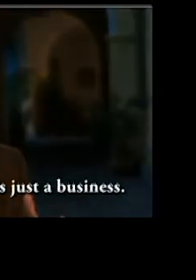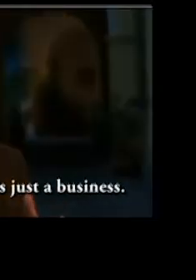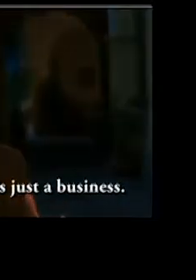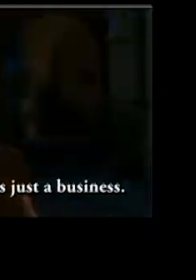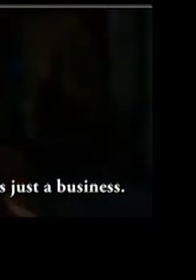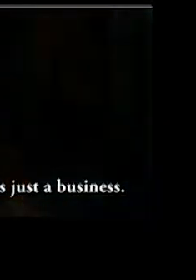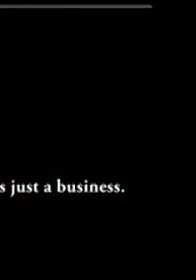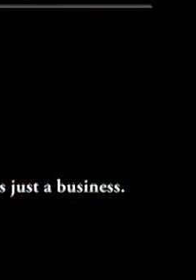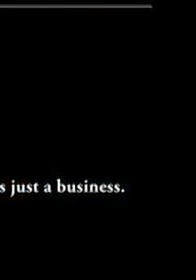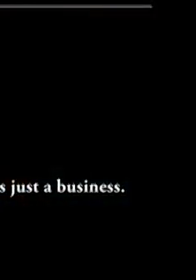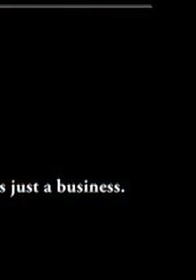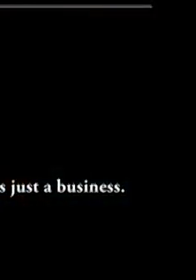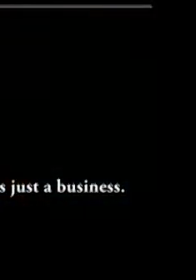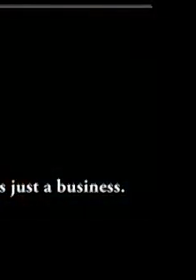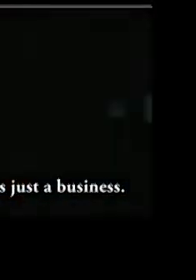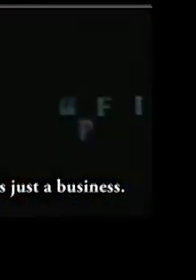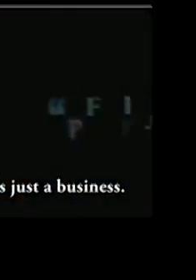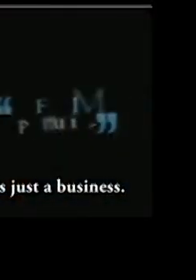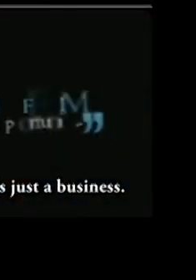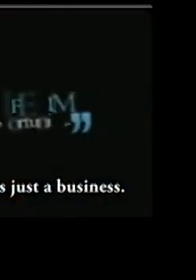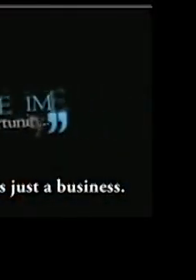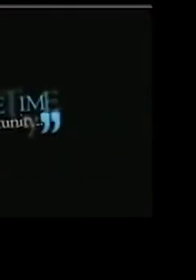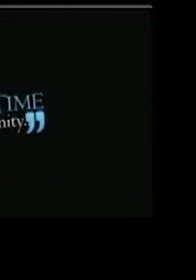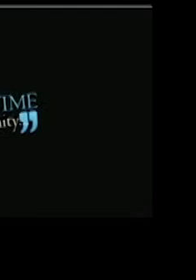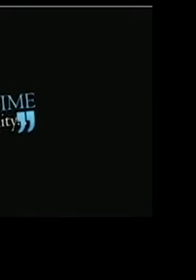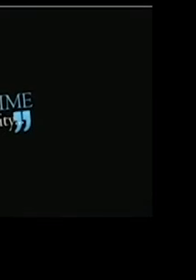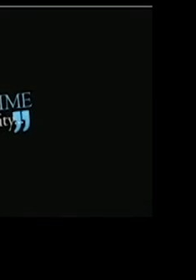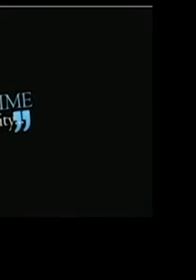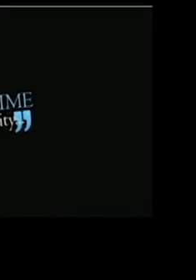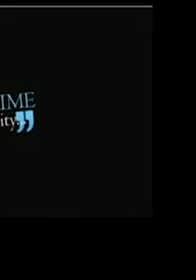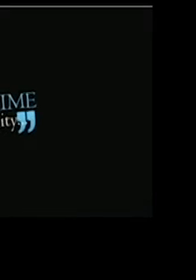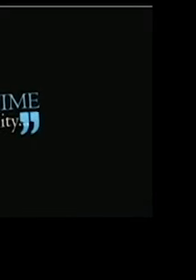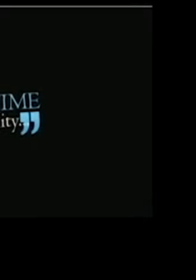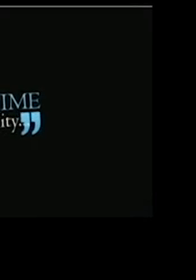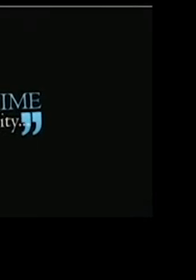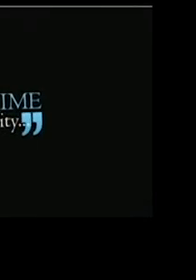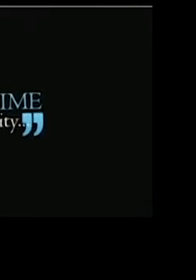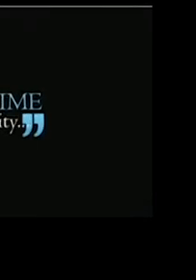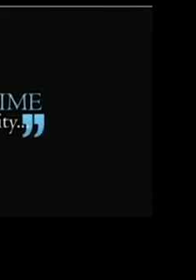but value that transcends just a business.